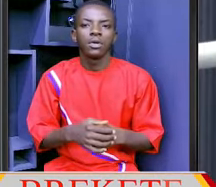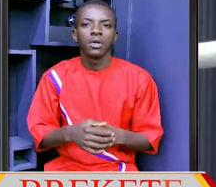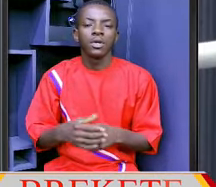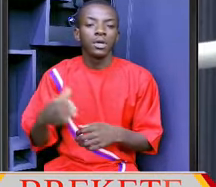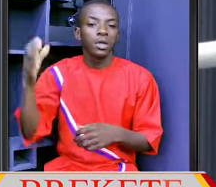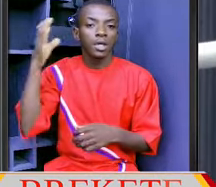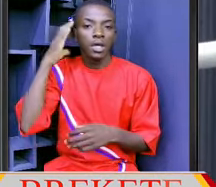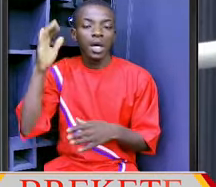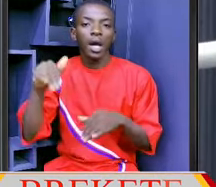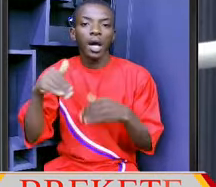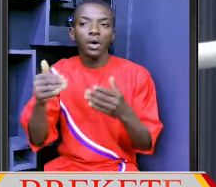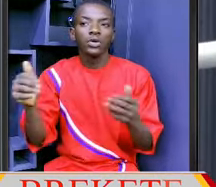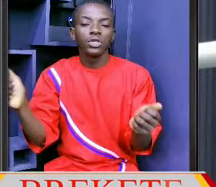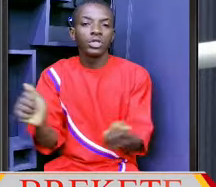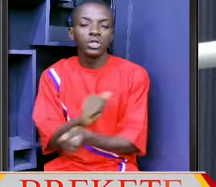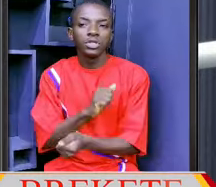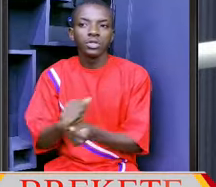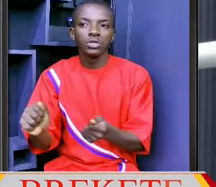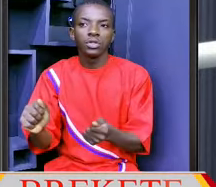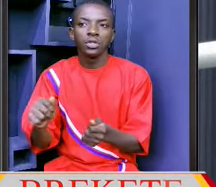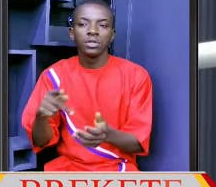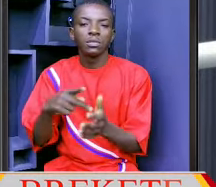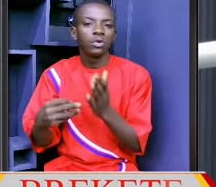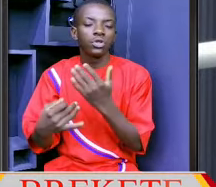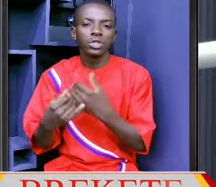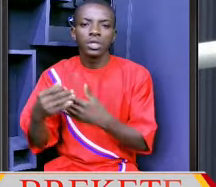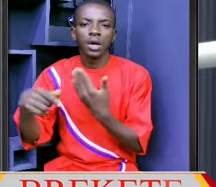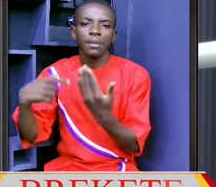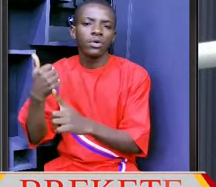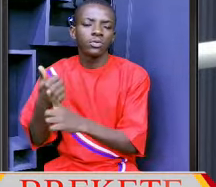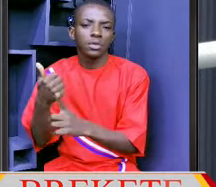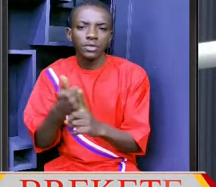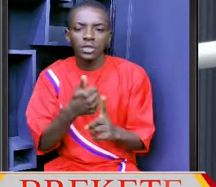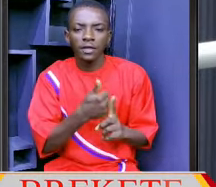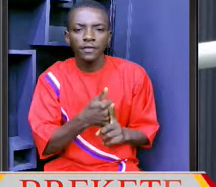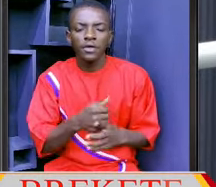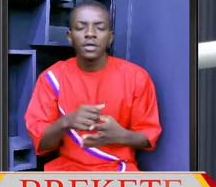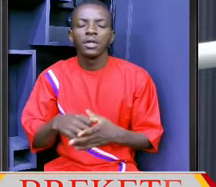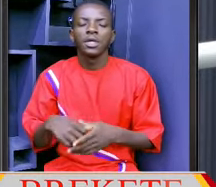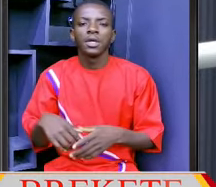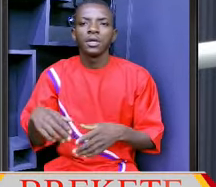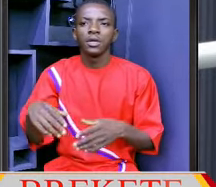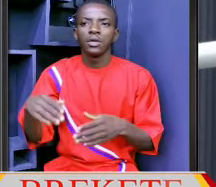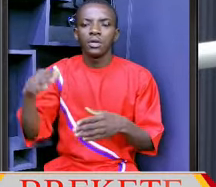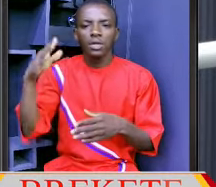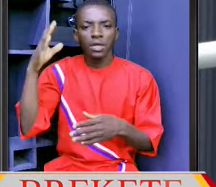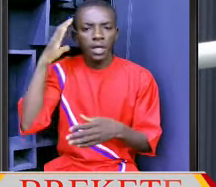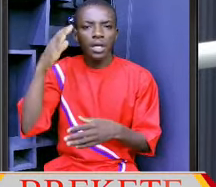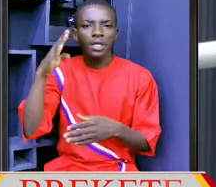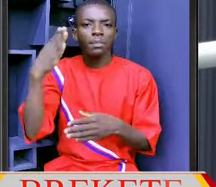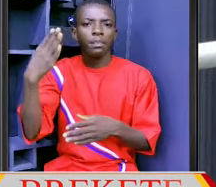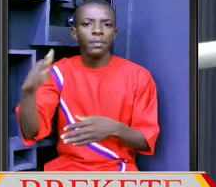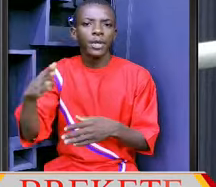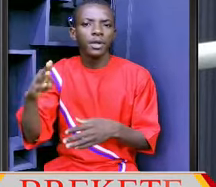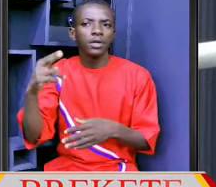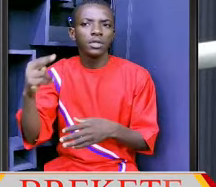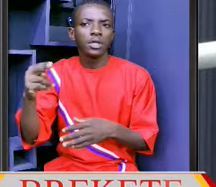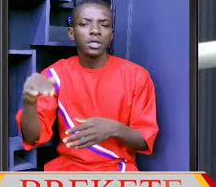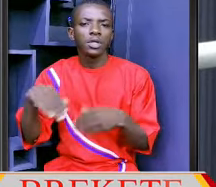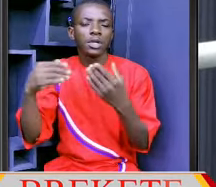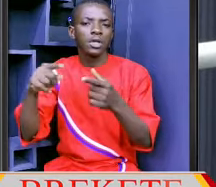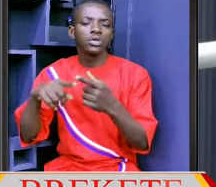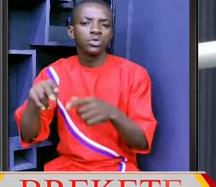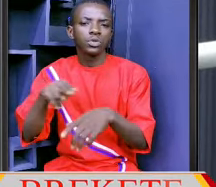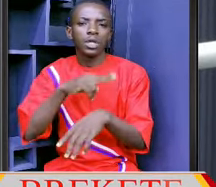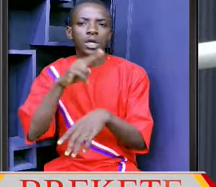borrow, una dey hear how they scatter the budget amongst themselves, una dey hear the billions where they allocate to National